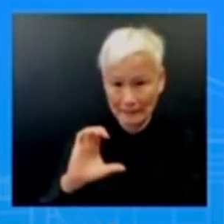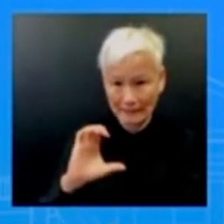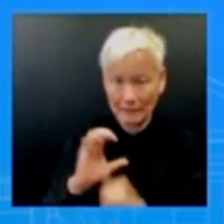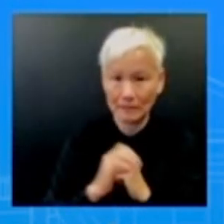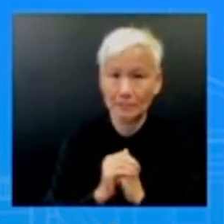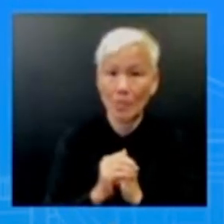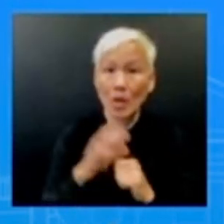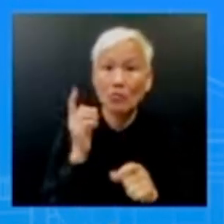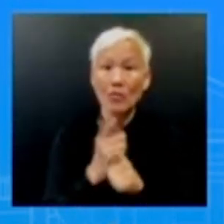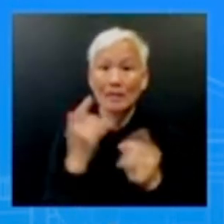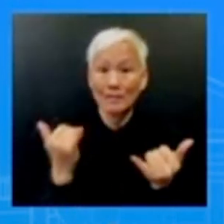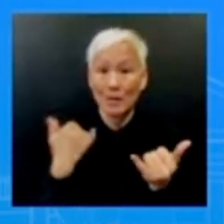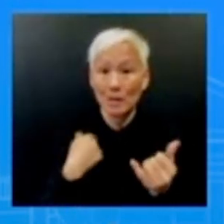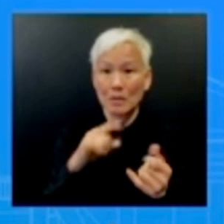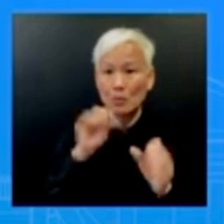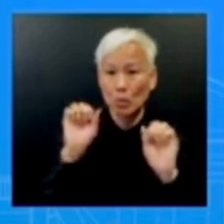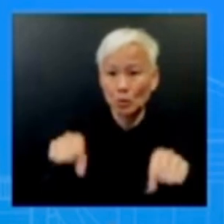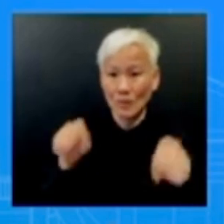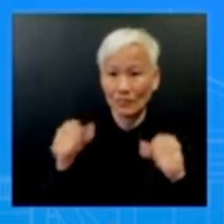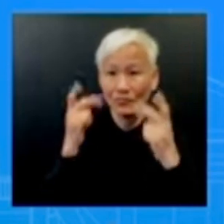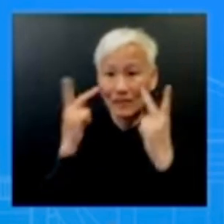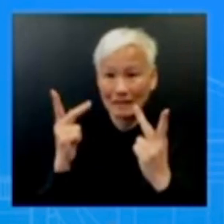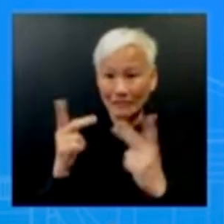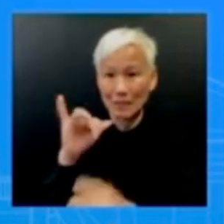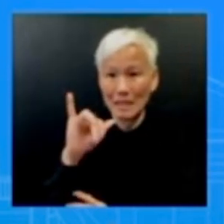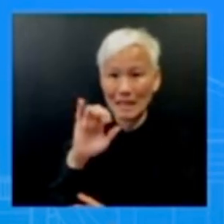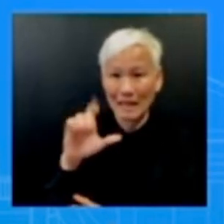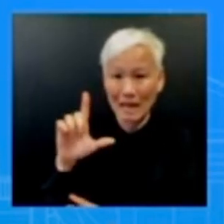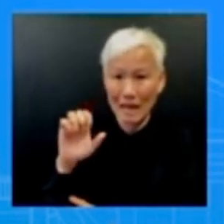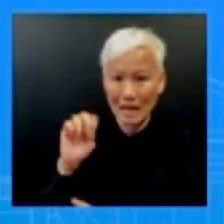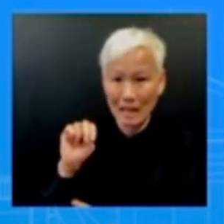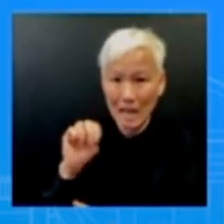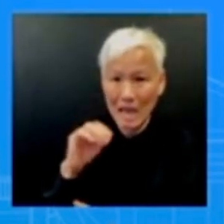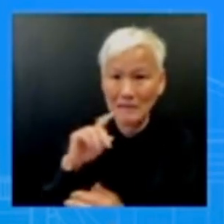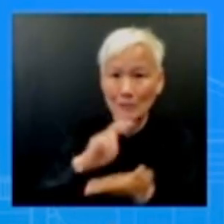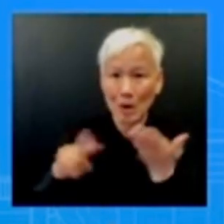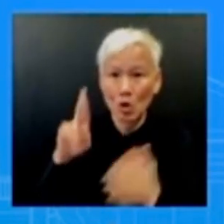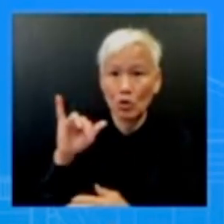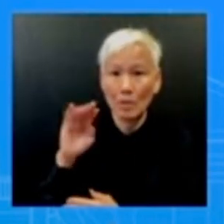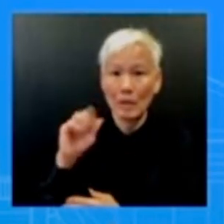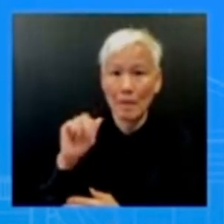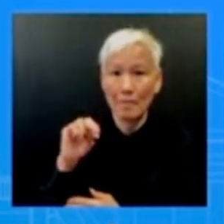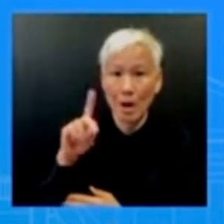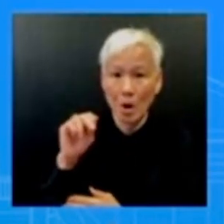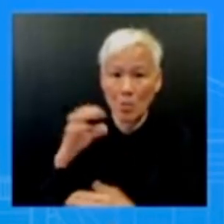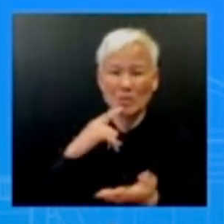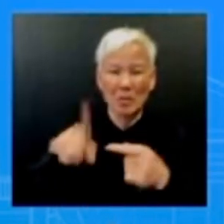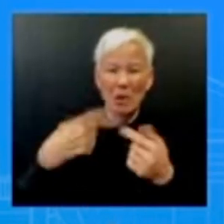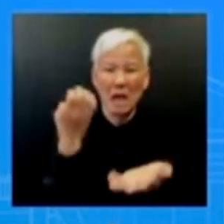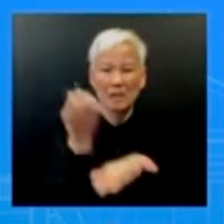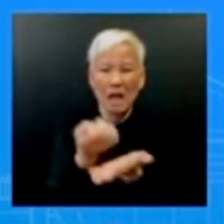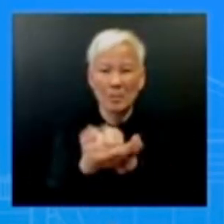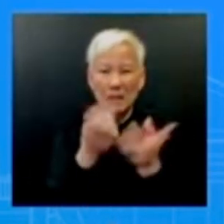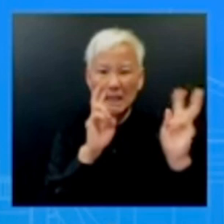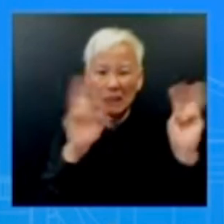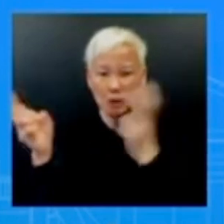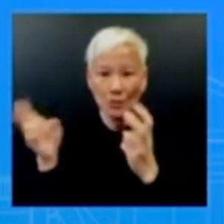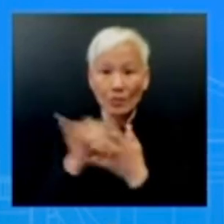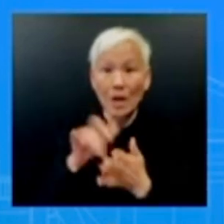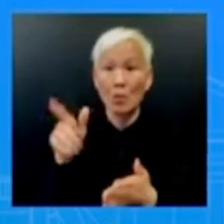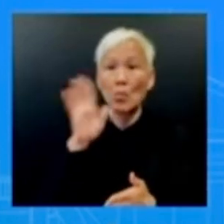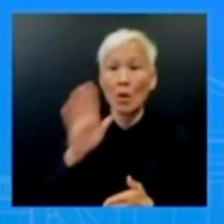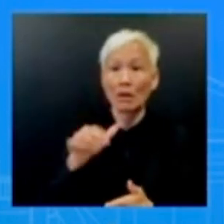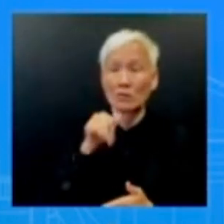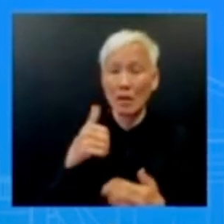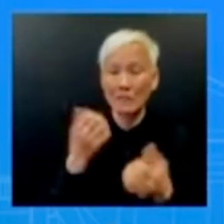Secretary Raimondo to go over there and talk about economic issues. So there's that we're still working. So all of that, keeping those lines of communication